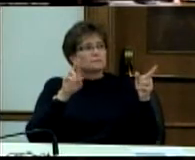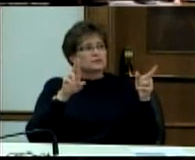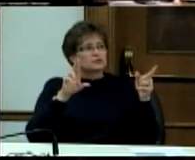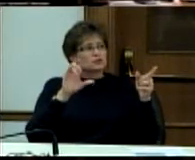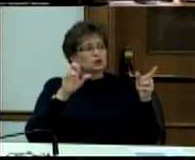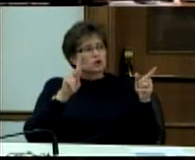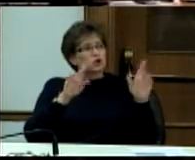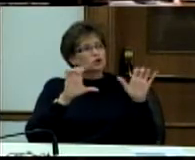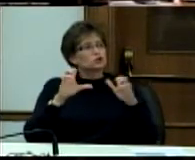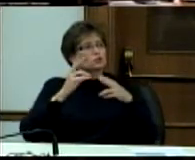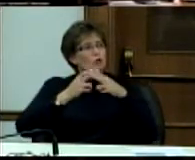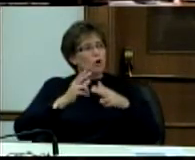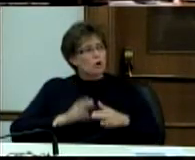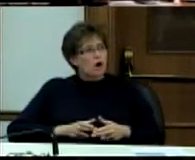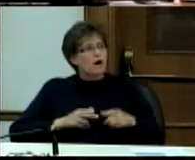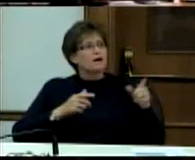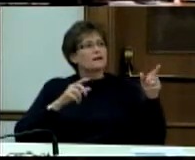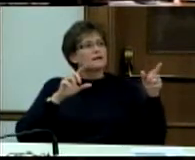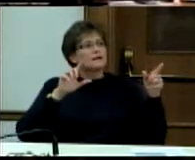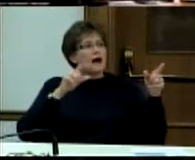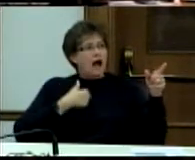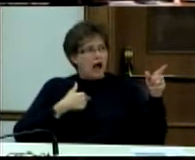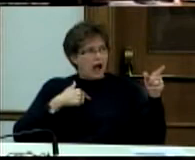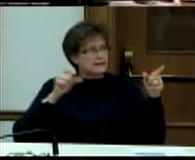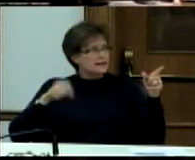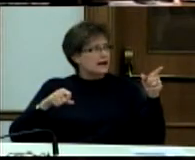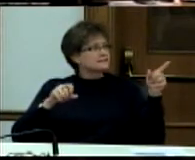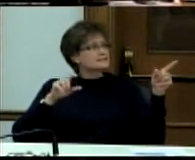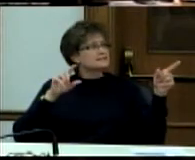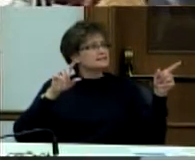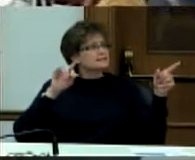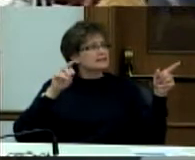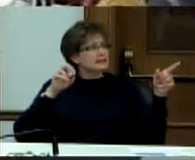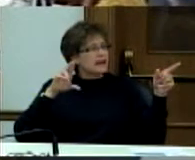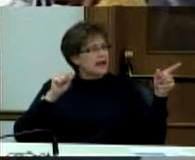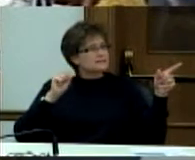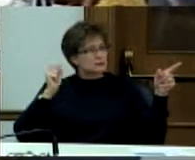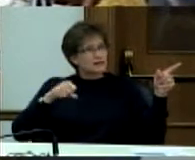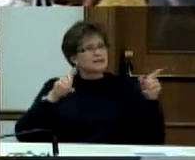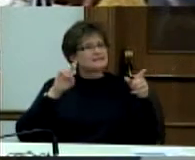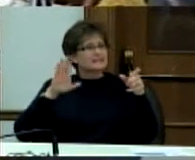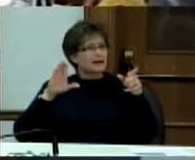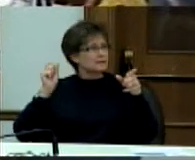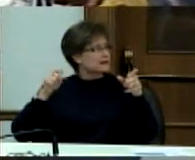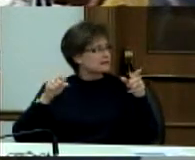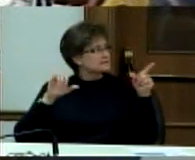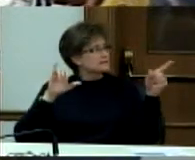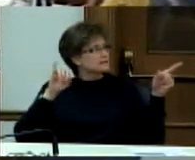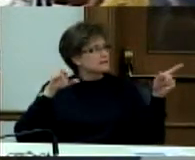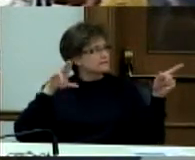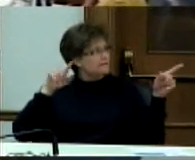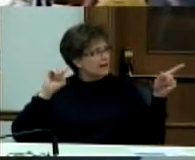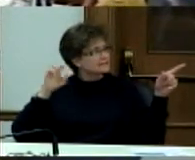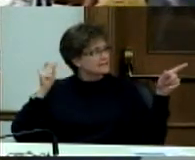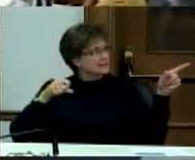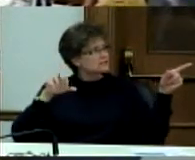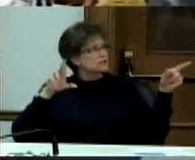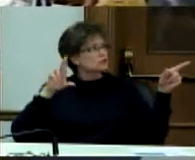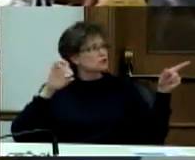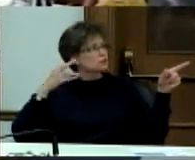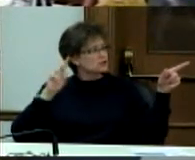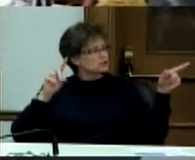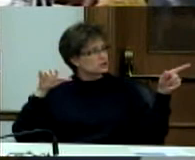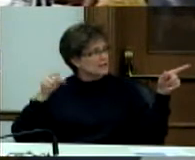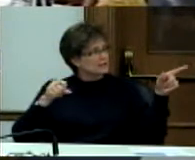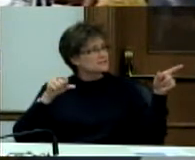call? I'll vote aye. Tom Casper. Aye. Deb Davis. Aye. Yvette Marthaler. Aye. Richard